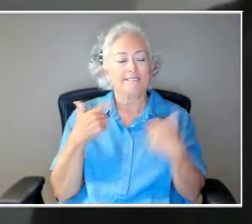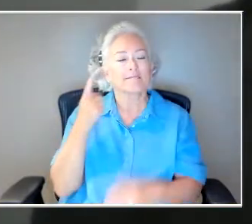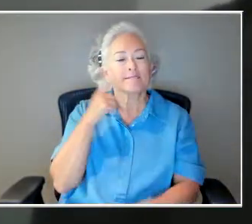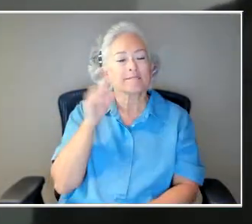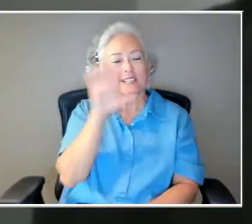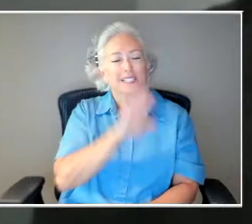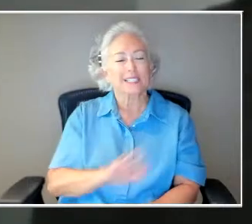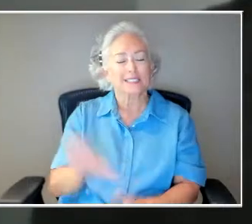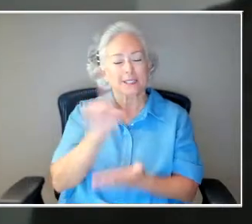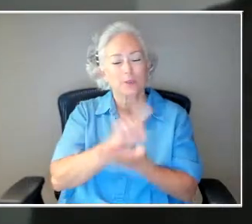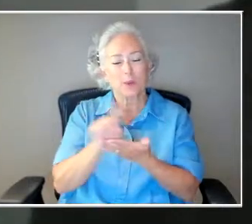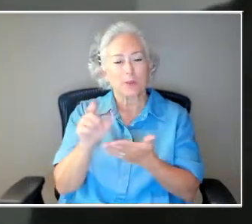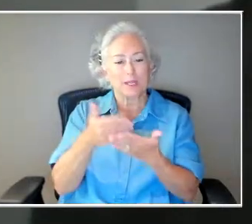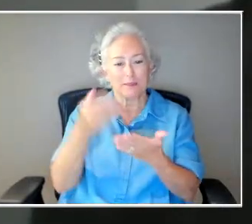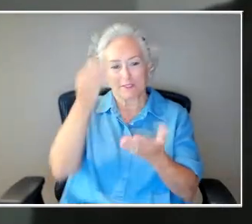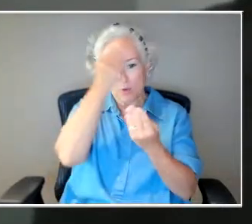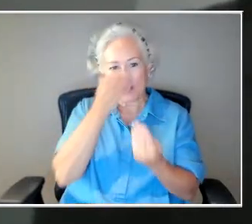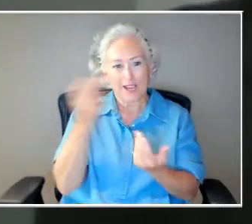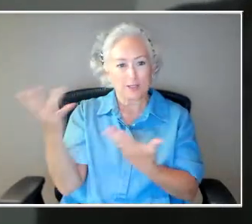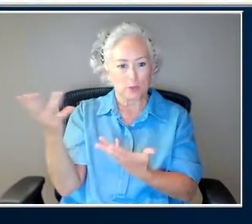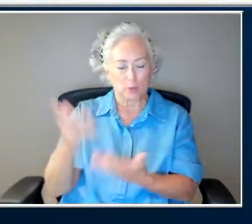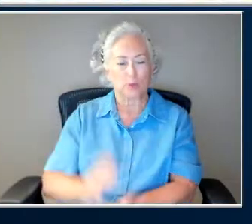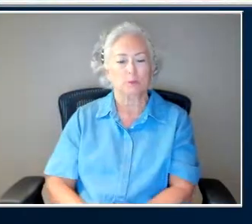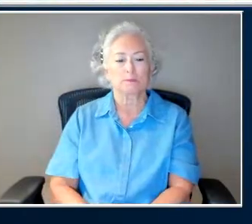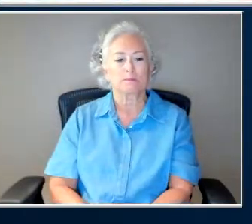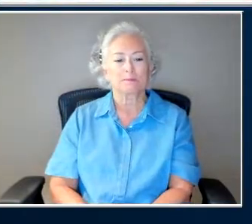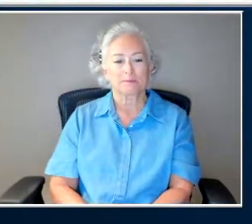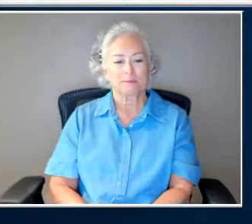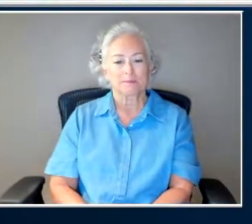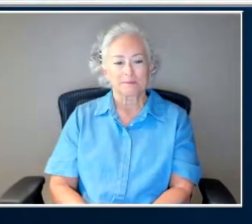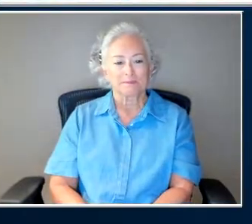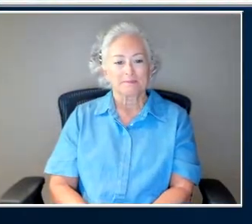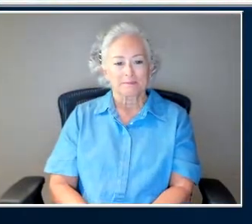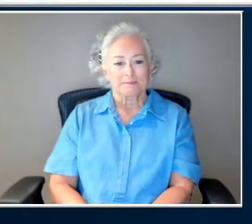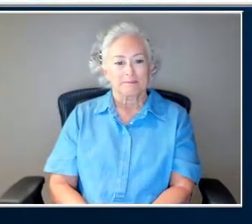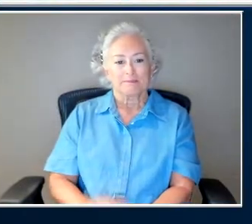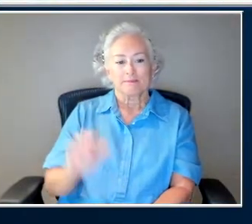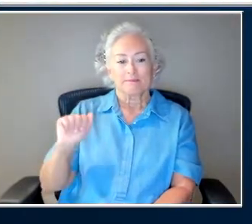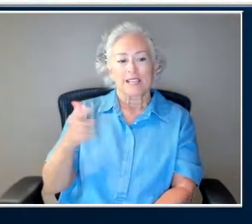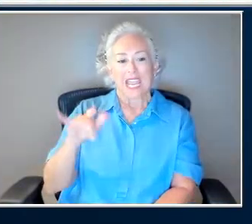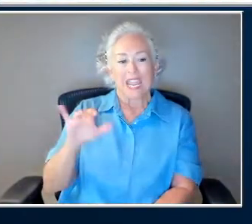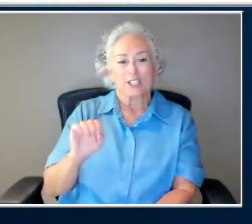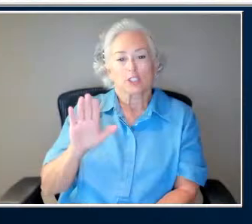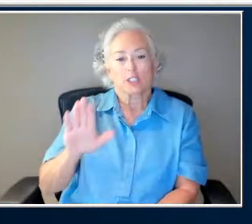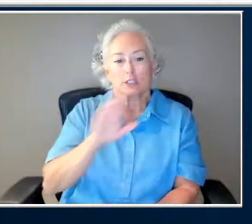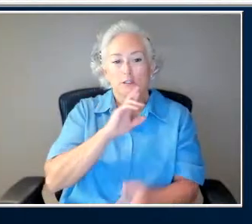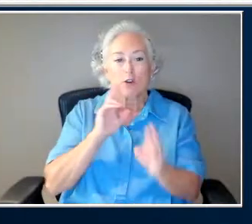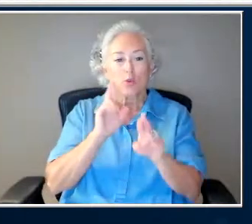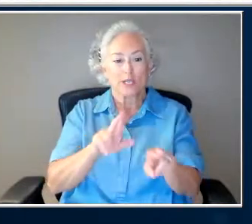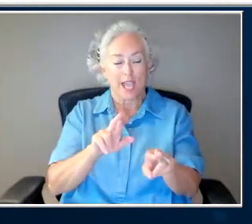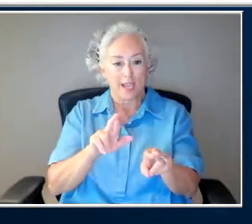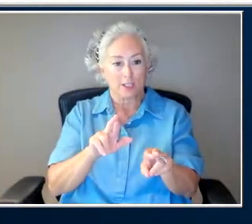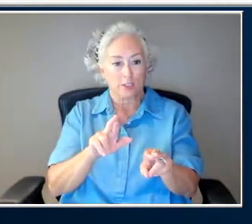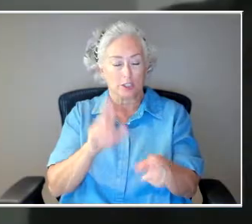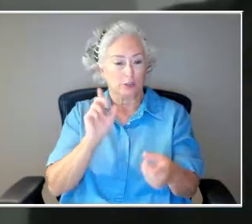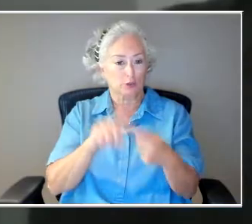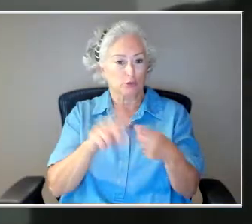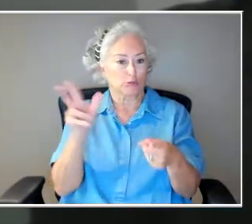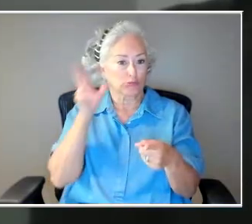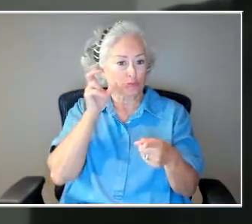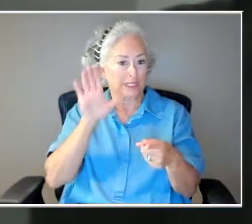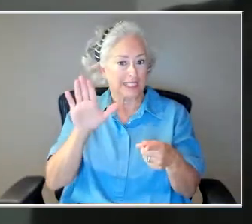told my mom, before it was hurting. And Angie, what was your reaction to hearing about your son's pain?